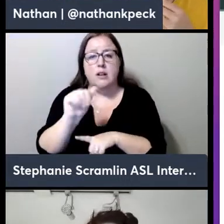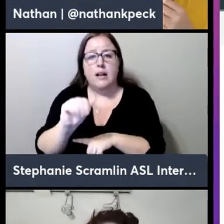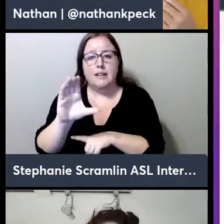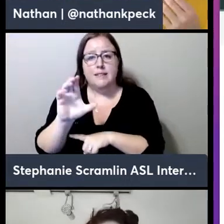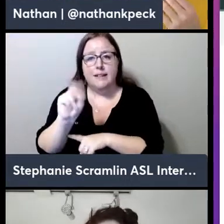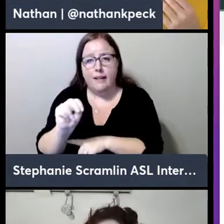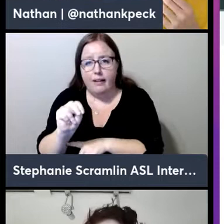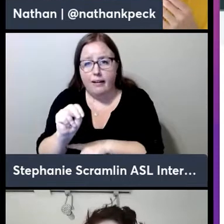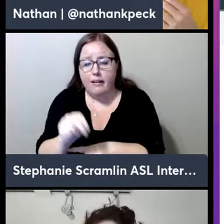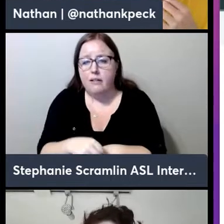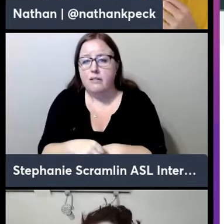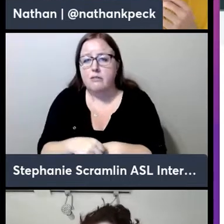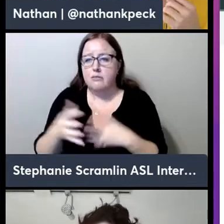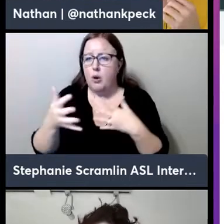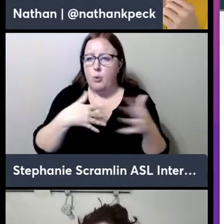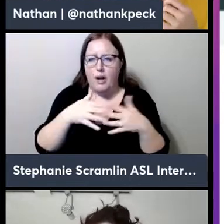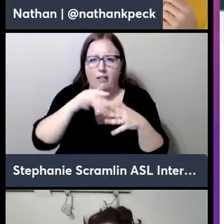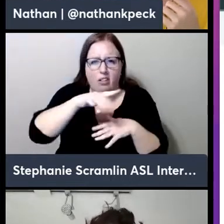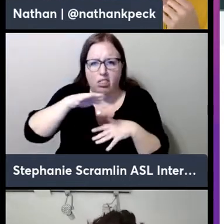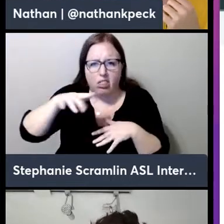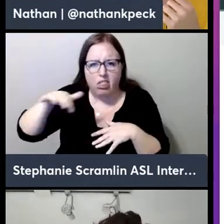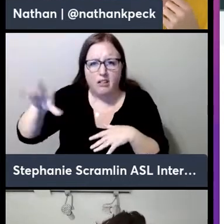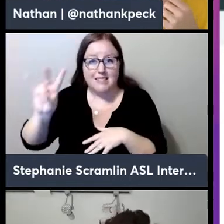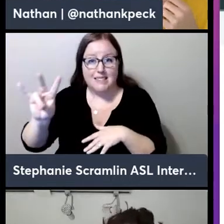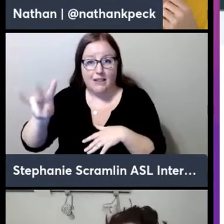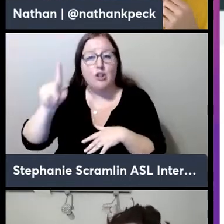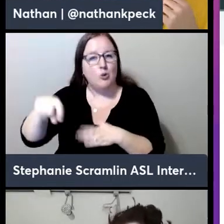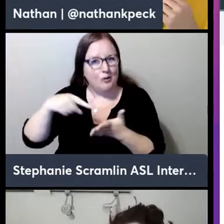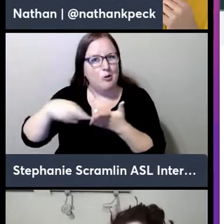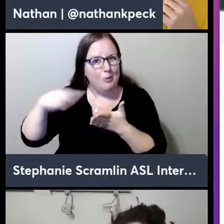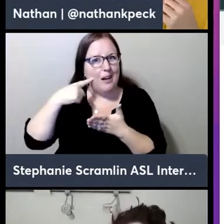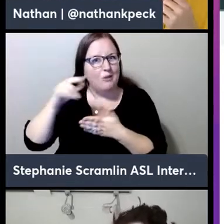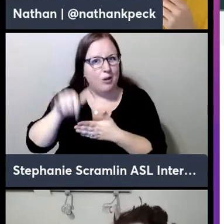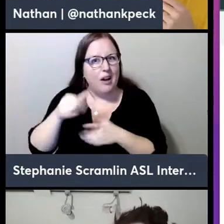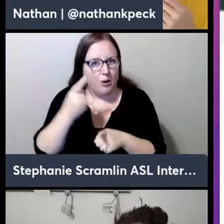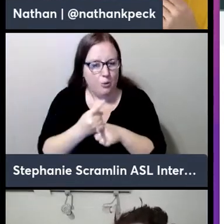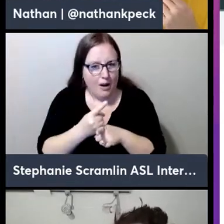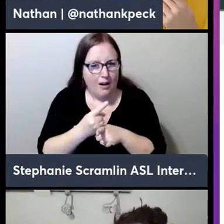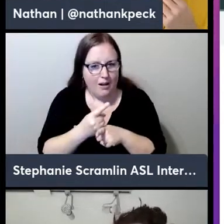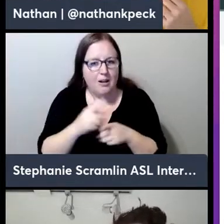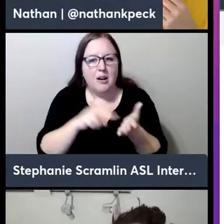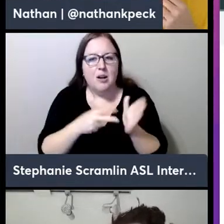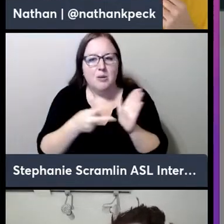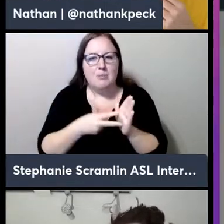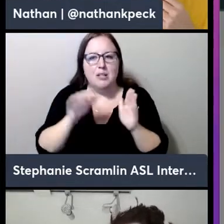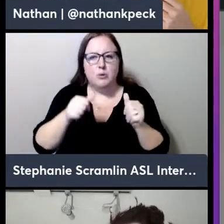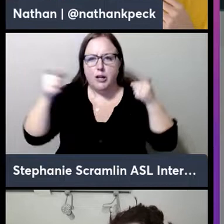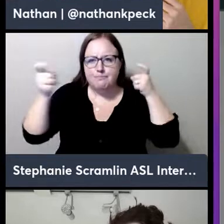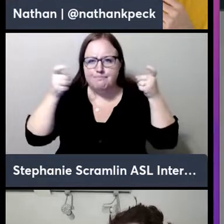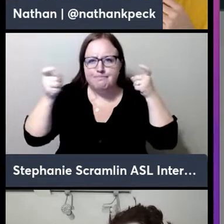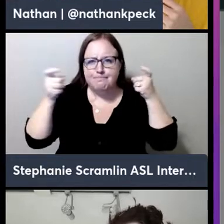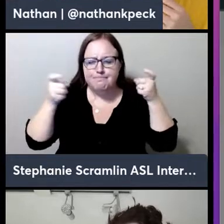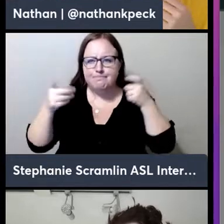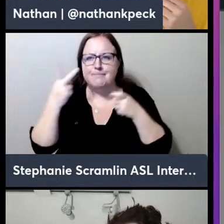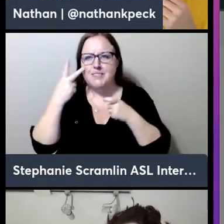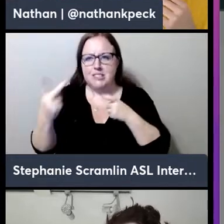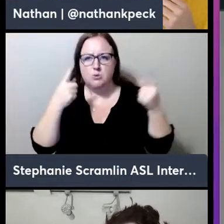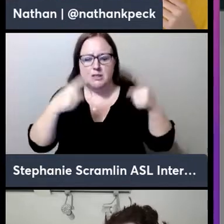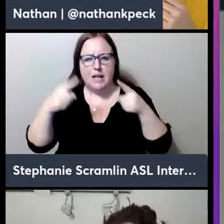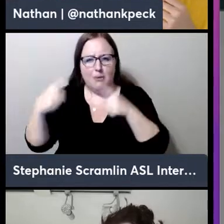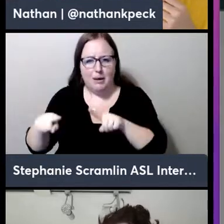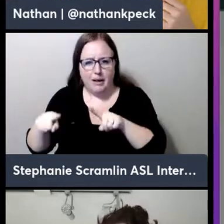ACN, whatever 7, you need to pay for this, right? So that we can put that kind of governance in, right? So it's giving me that